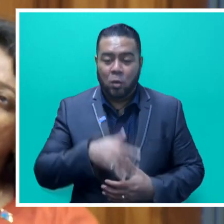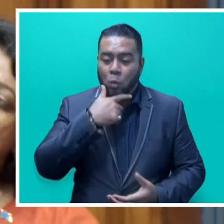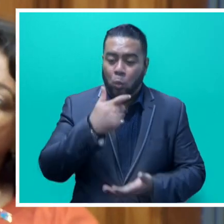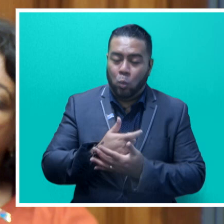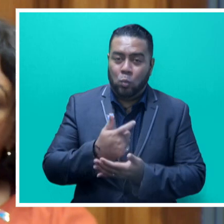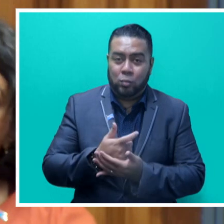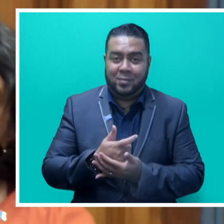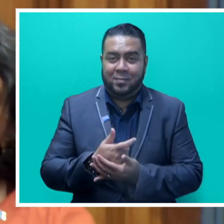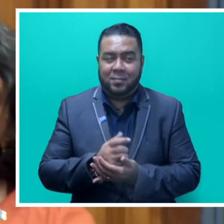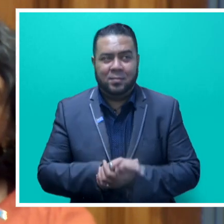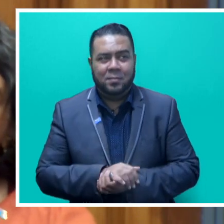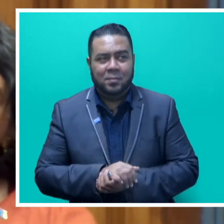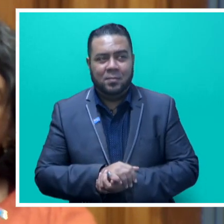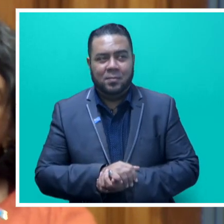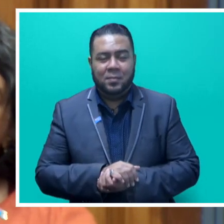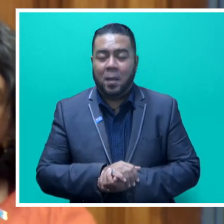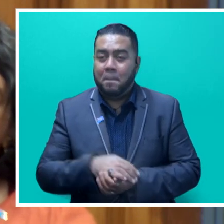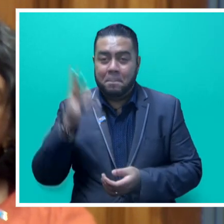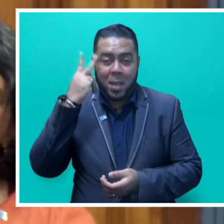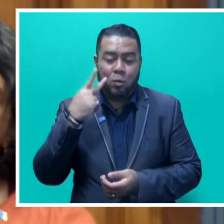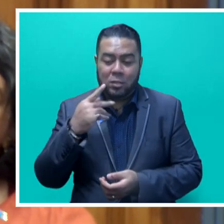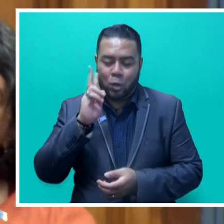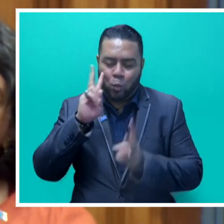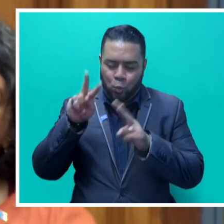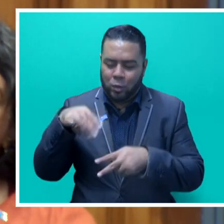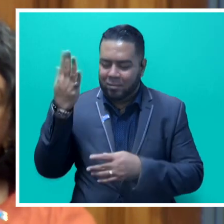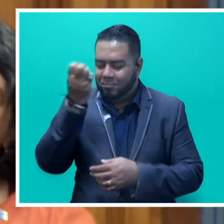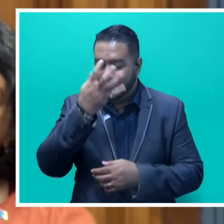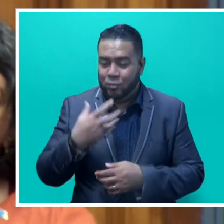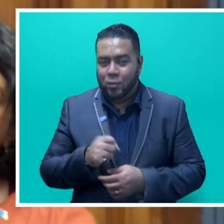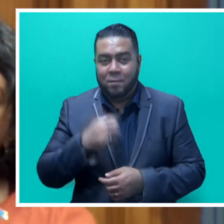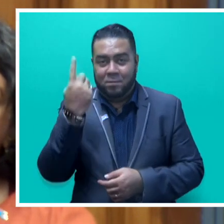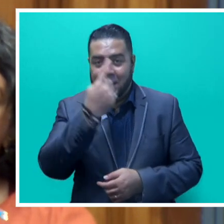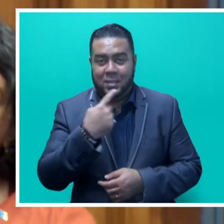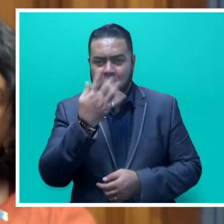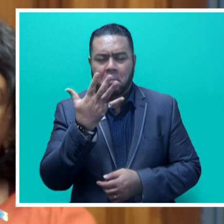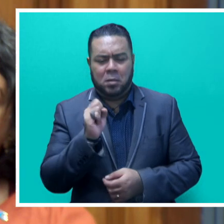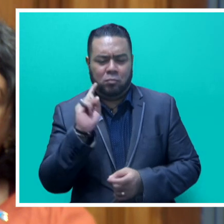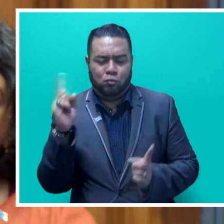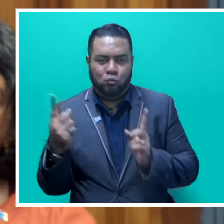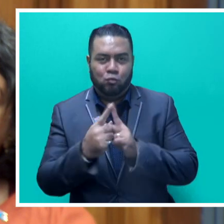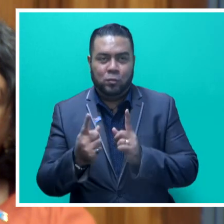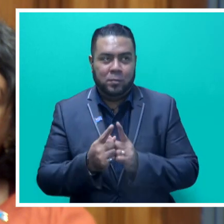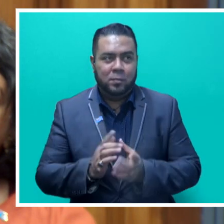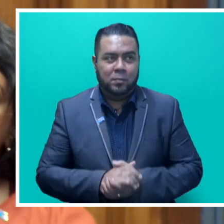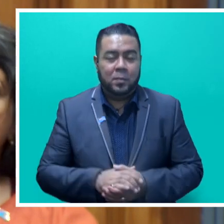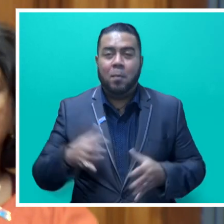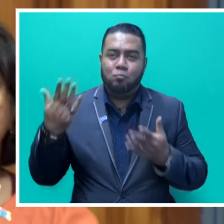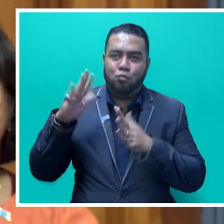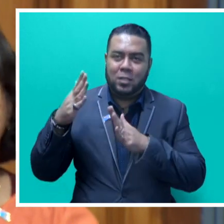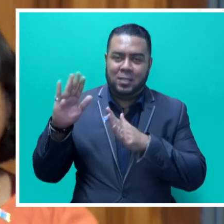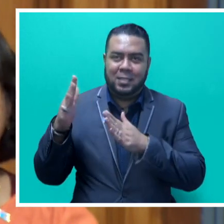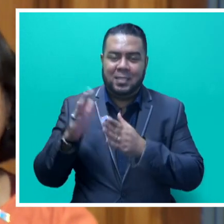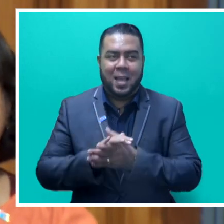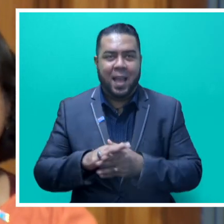Mateulupana, translated literally as a parent wondering at his own child's face, but taken to mean a close relative praising another,